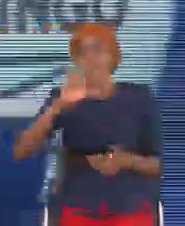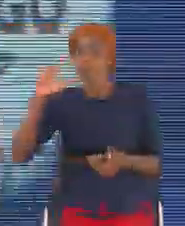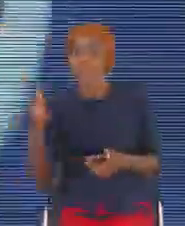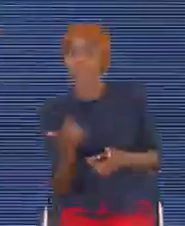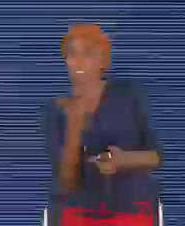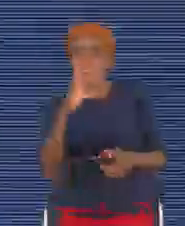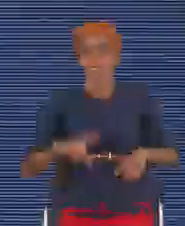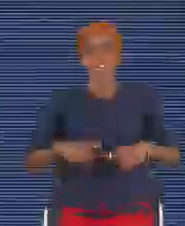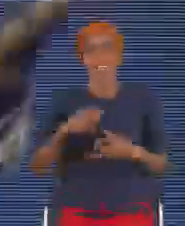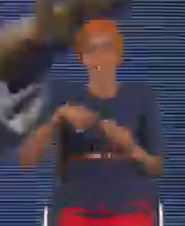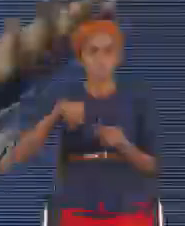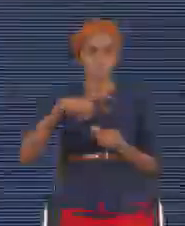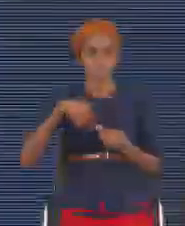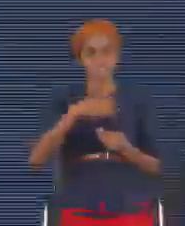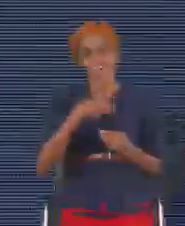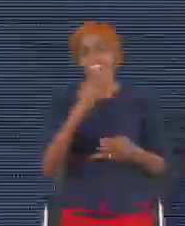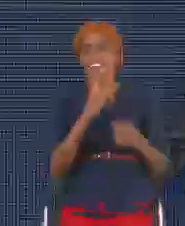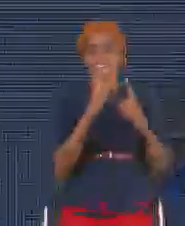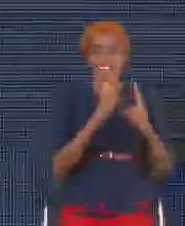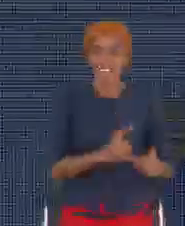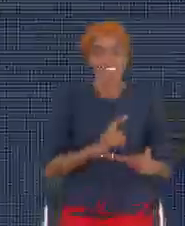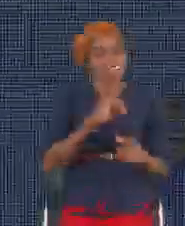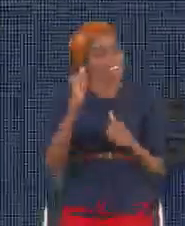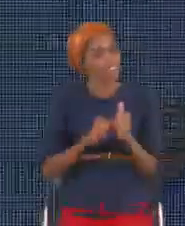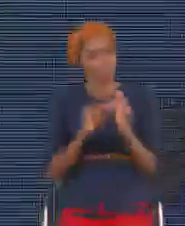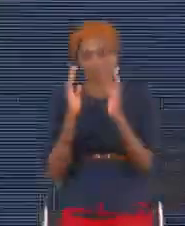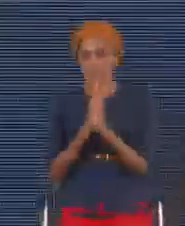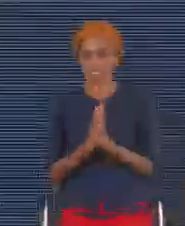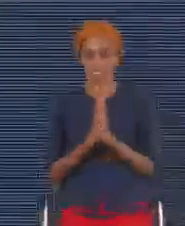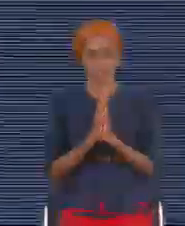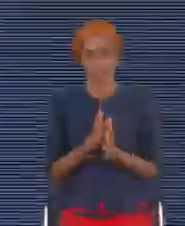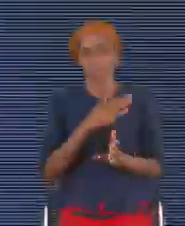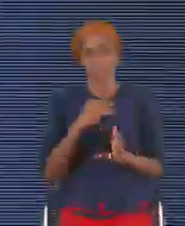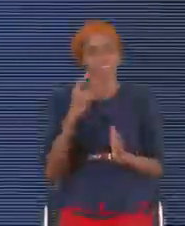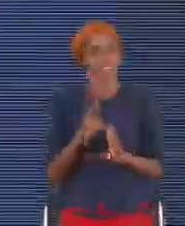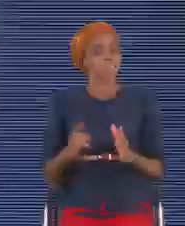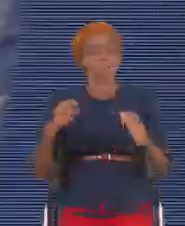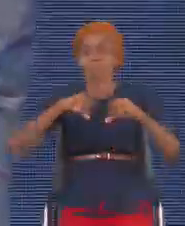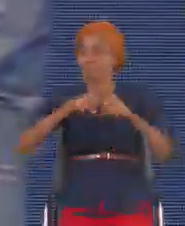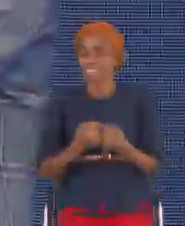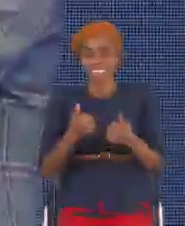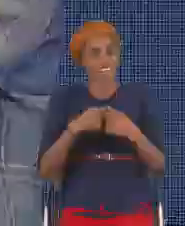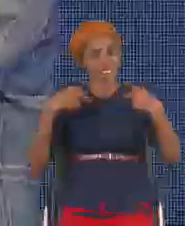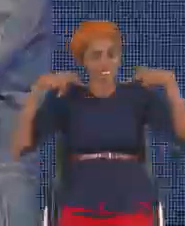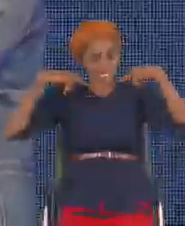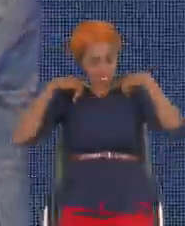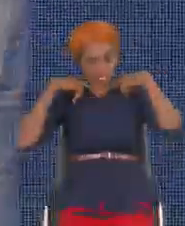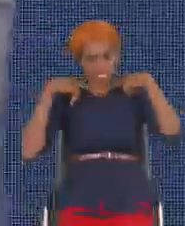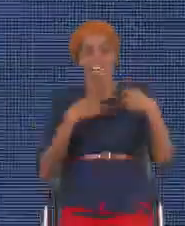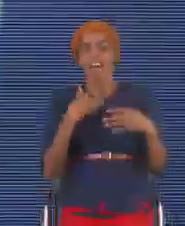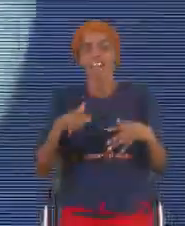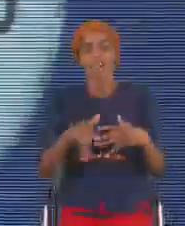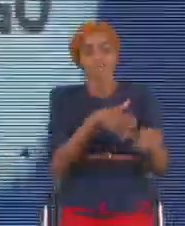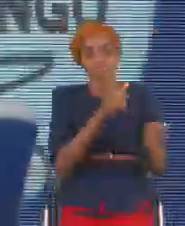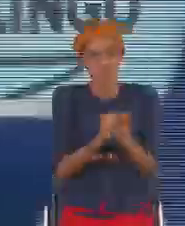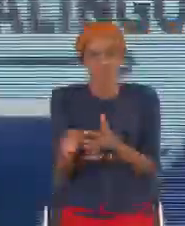around. He'll answer every prayer. He'll break every yoke. He'll destroy